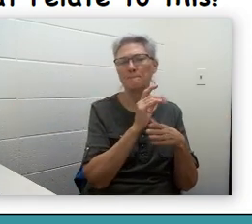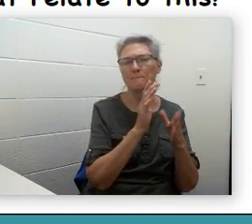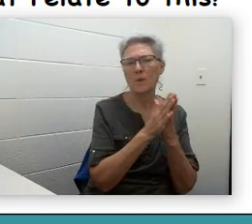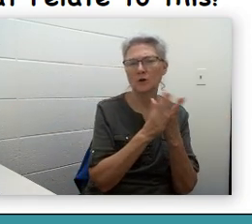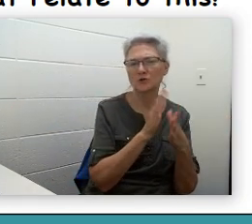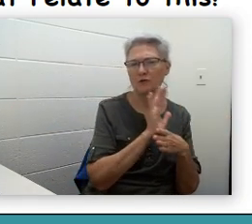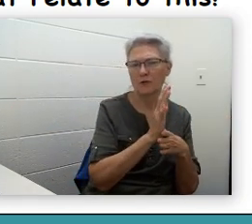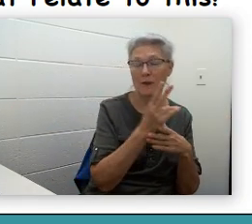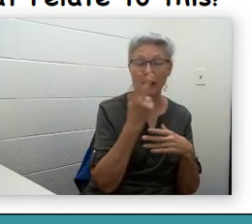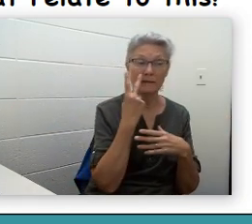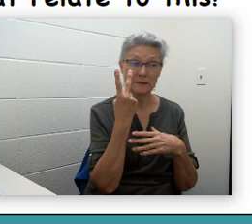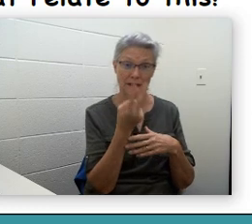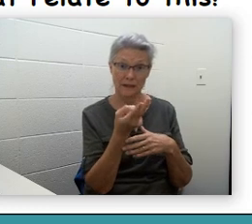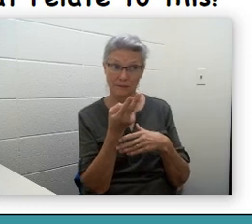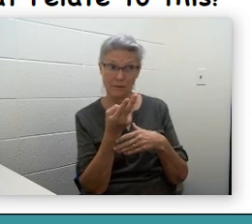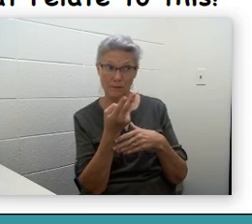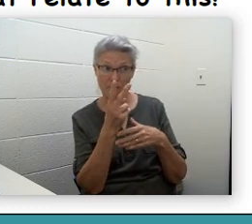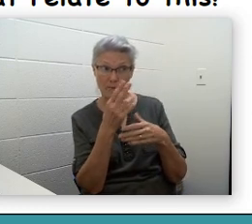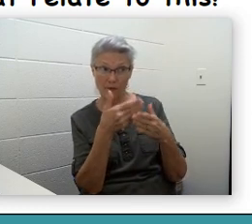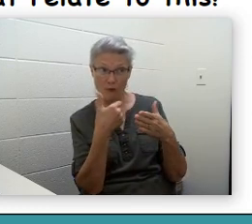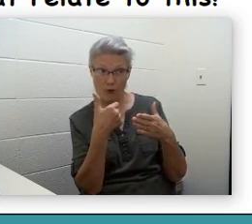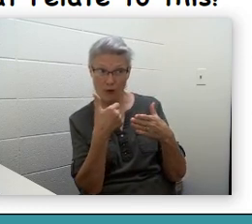started.